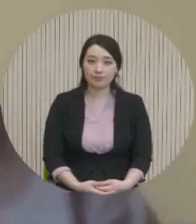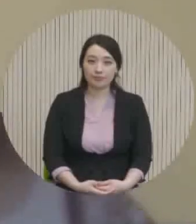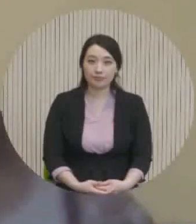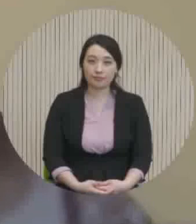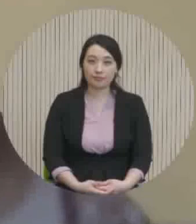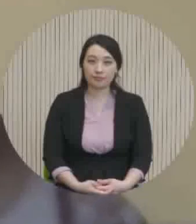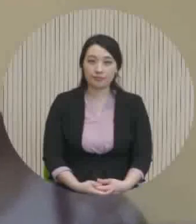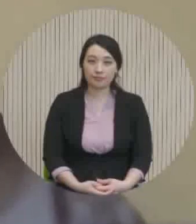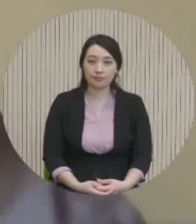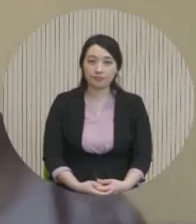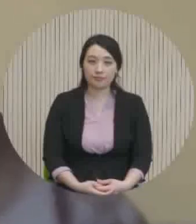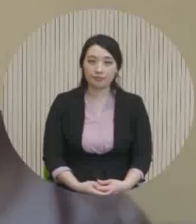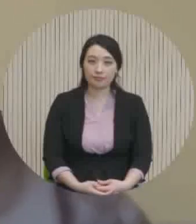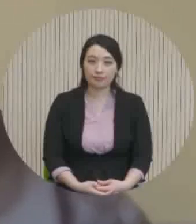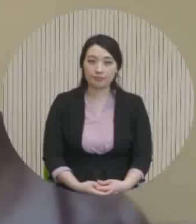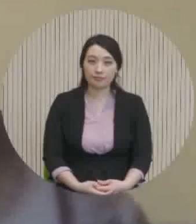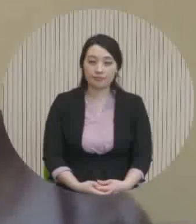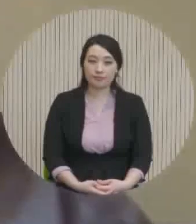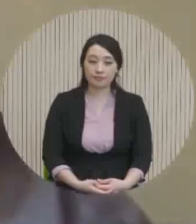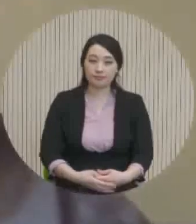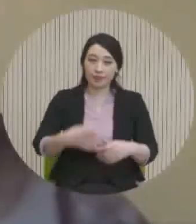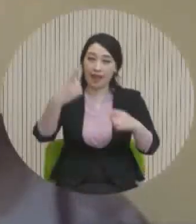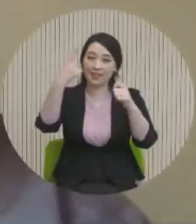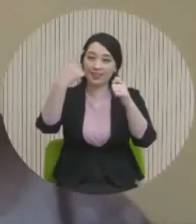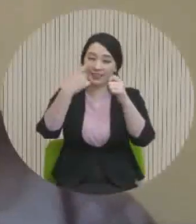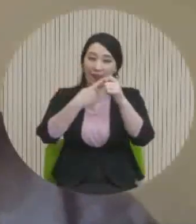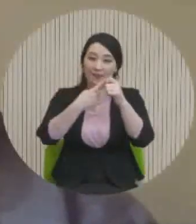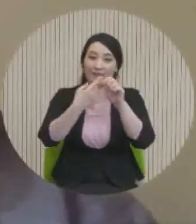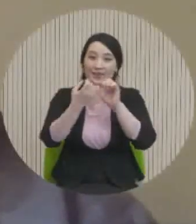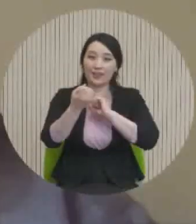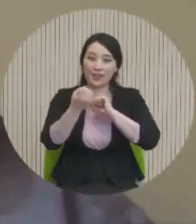accidentally in this question in my first answer, but